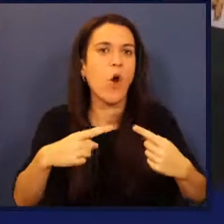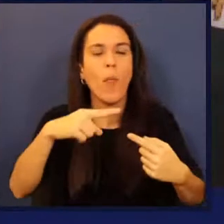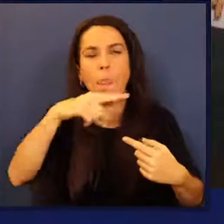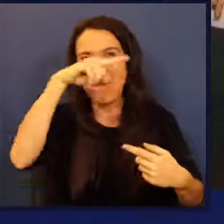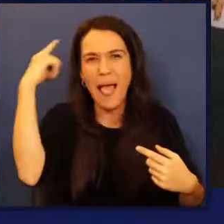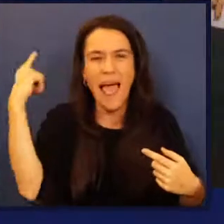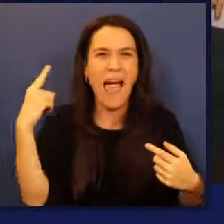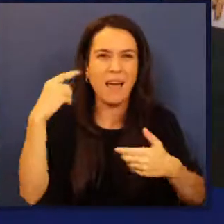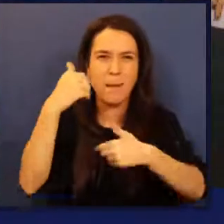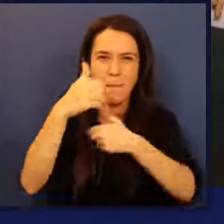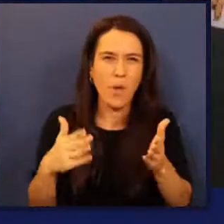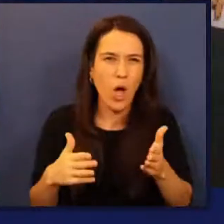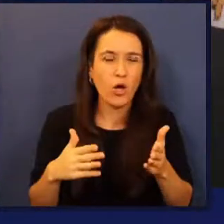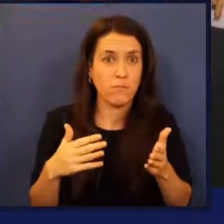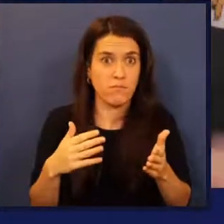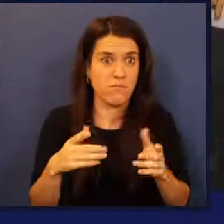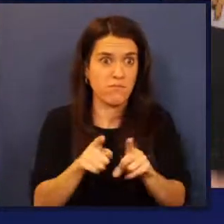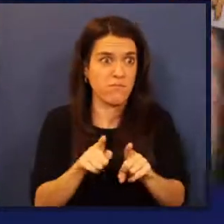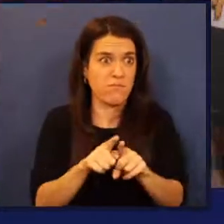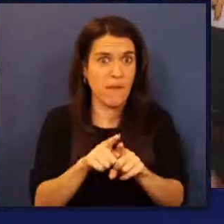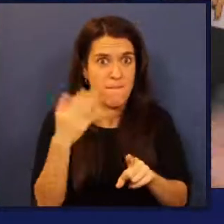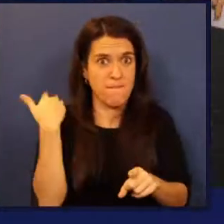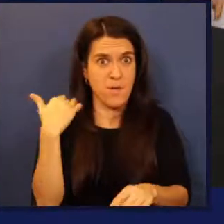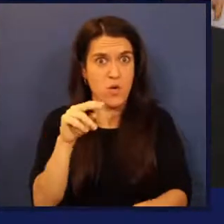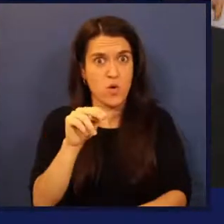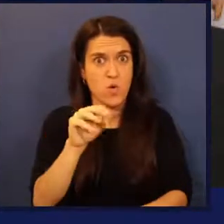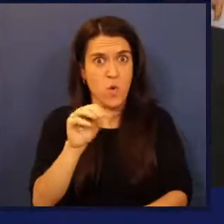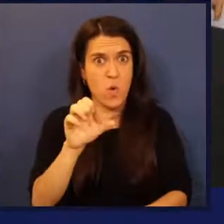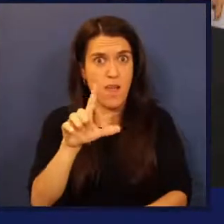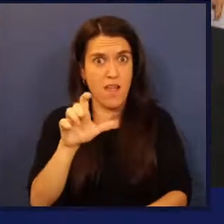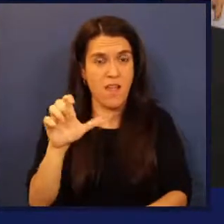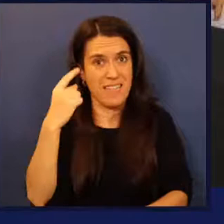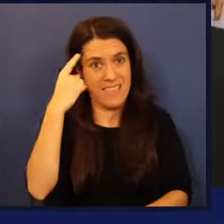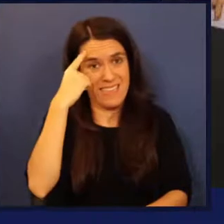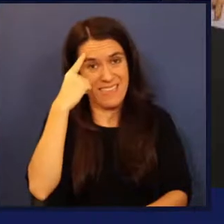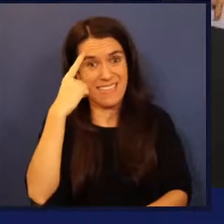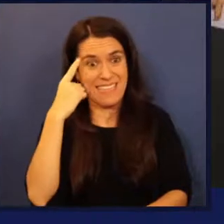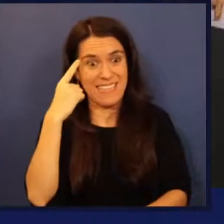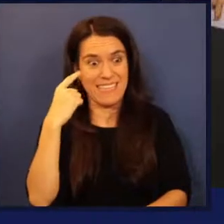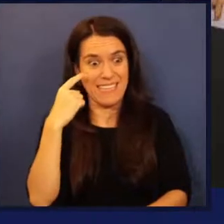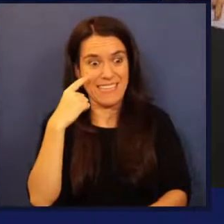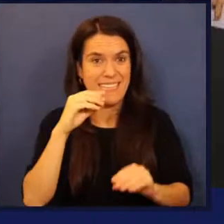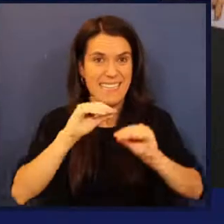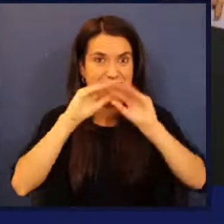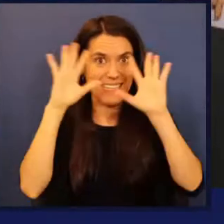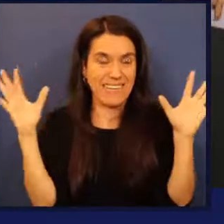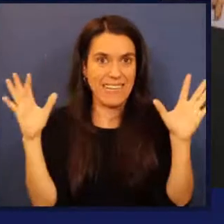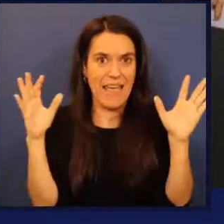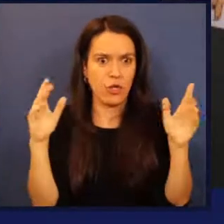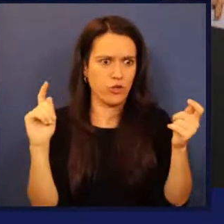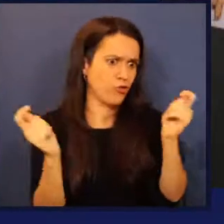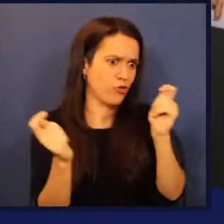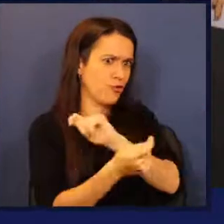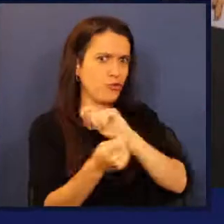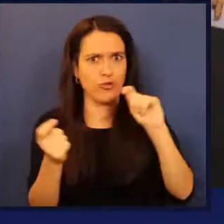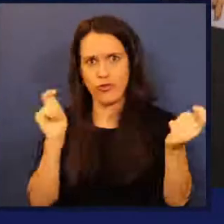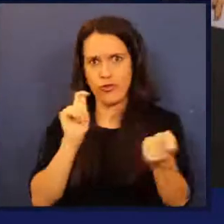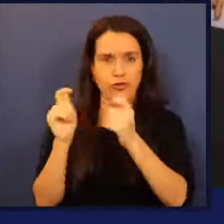models that, as Noelle expertly pointed out, swap features in and out to see like how much does it change. Like here's a simple